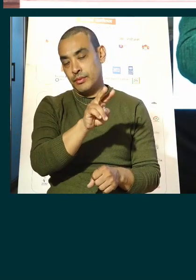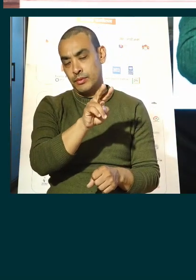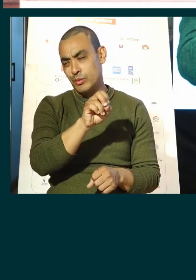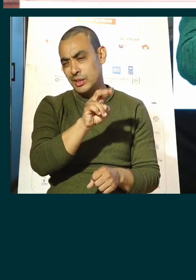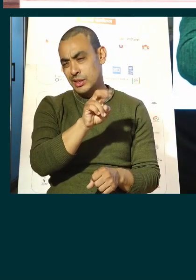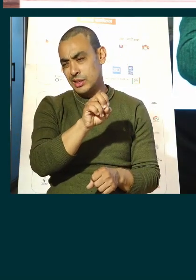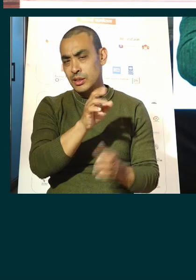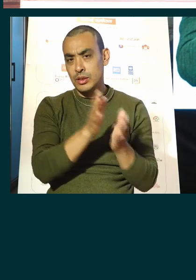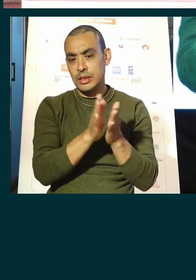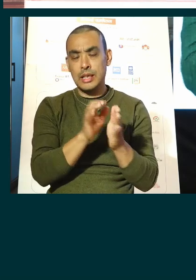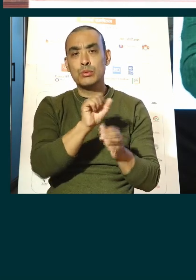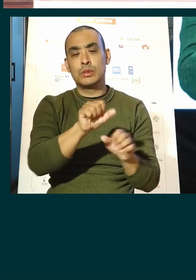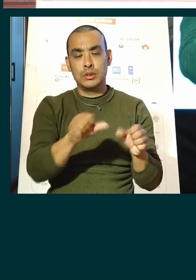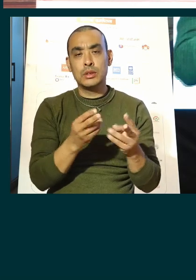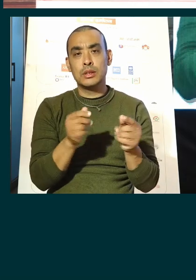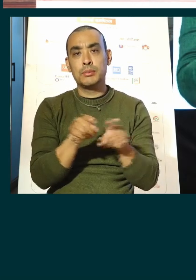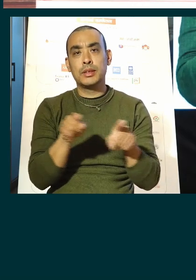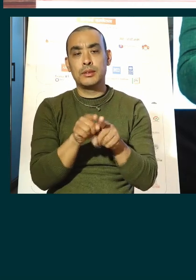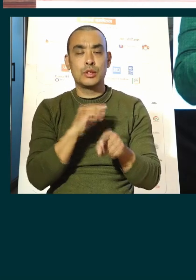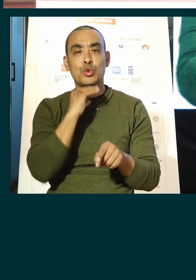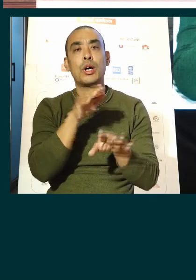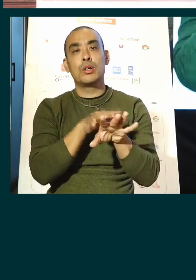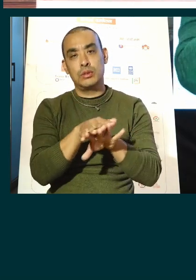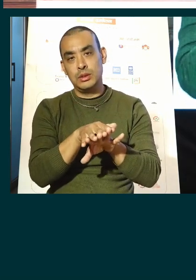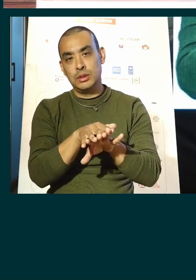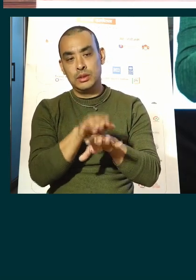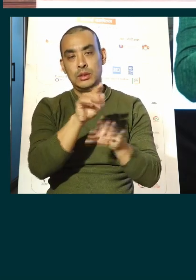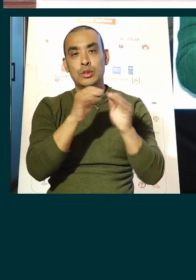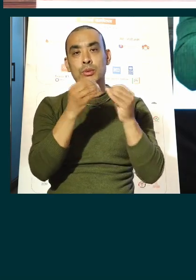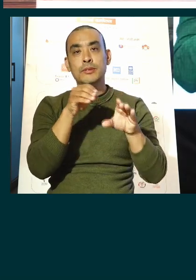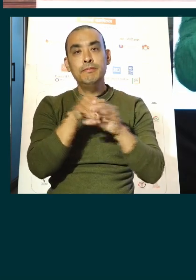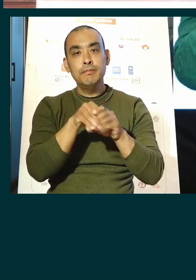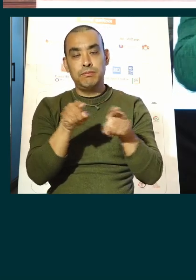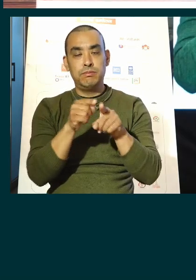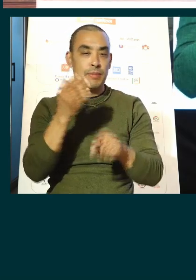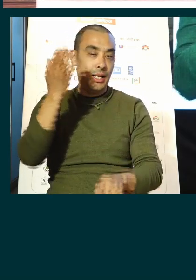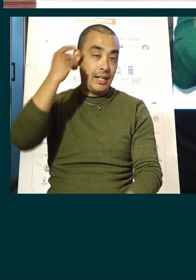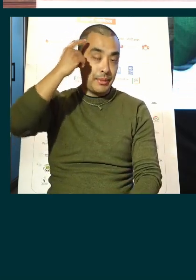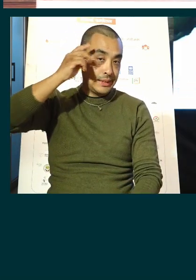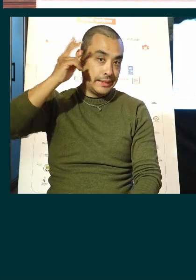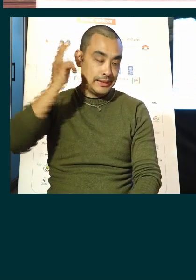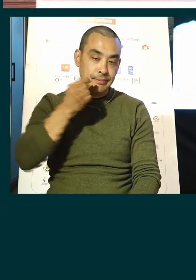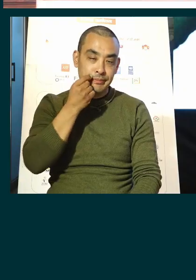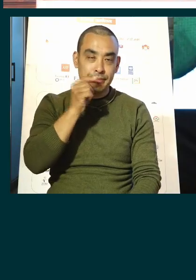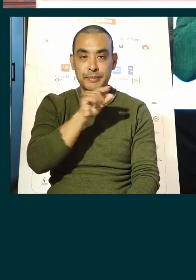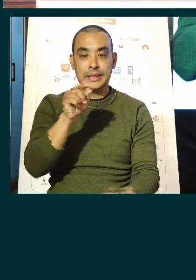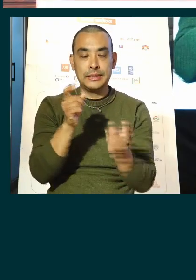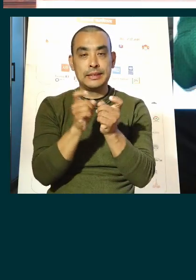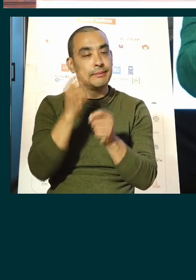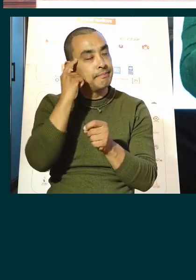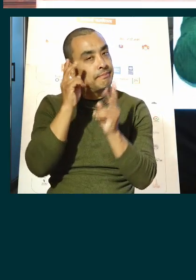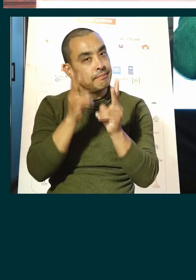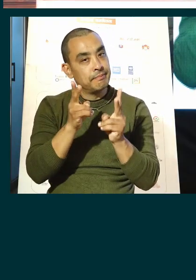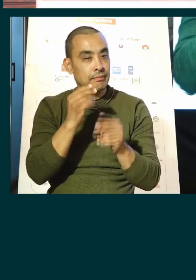like 1/4 of the population is adolescent. And the society is predominated by the patriarchy, which means